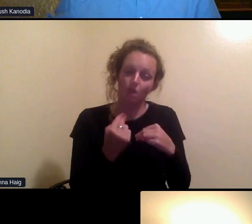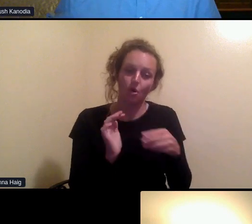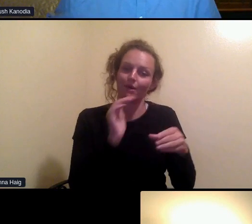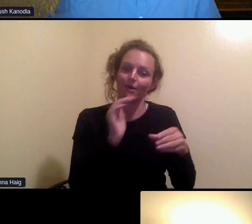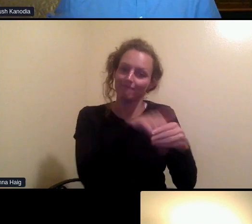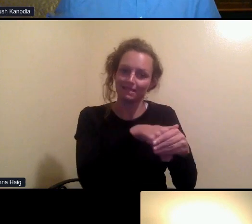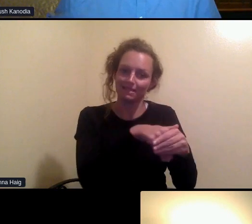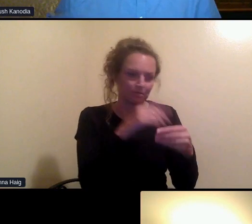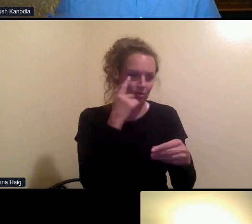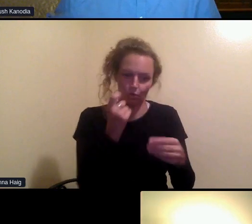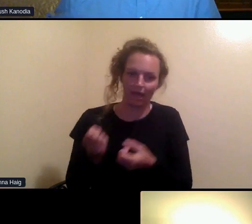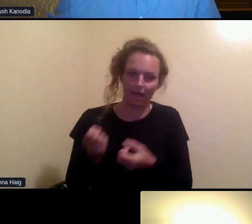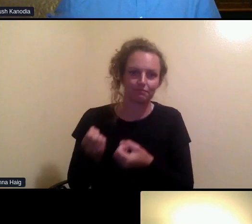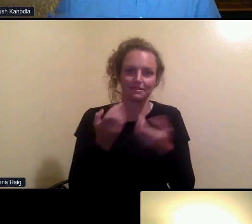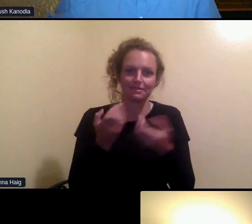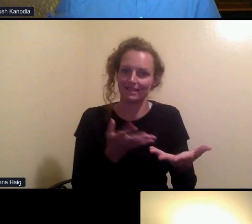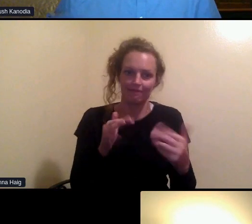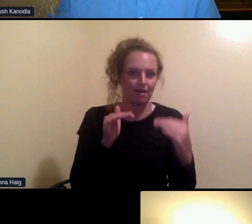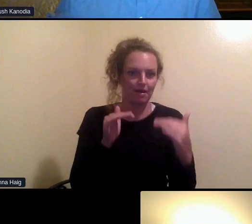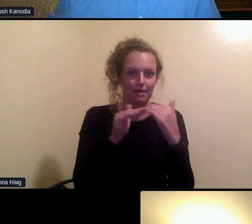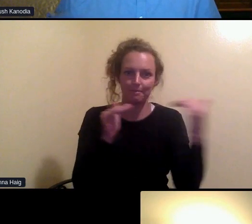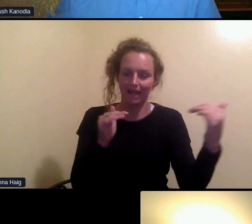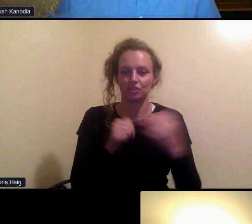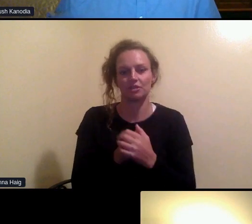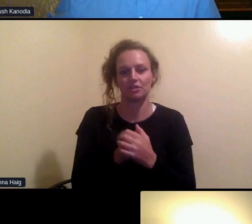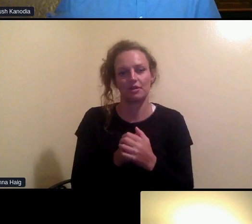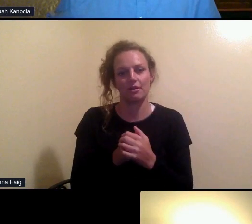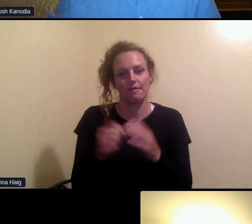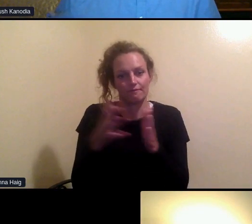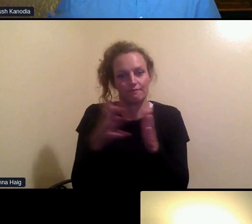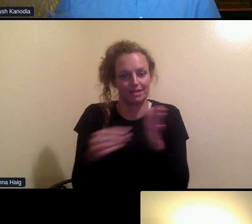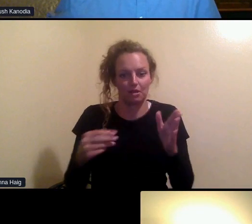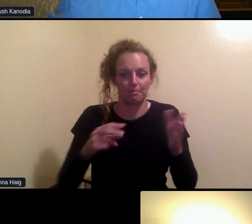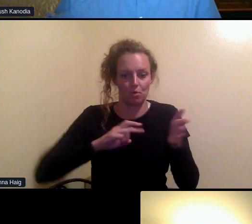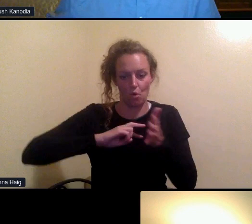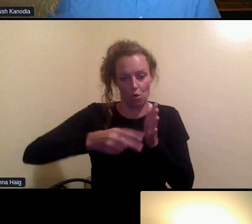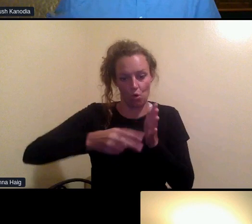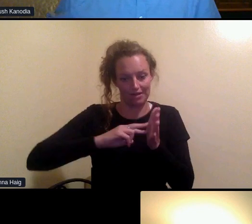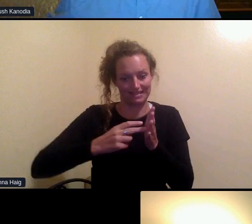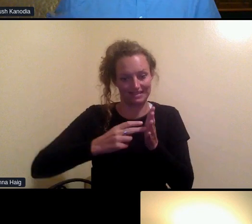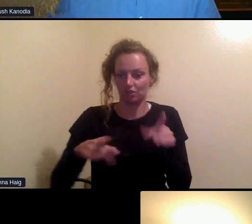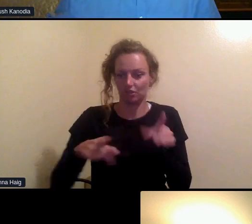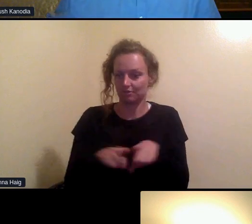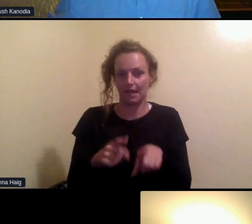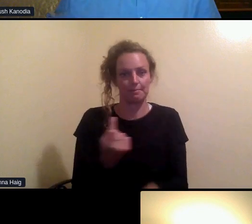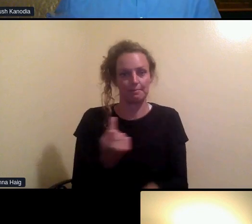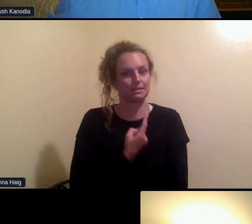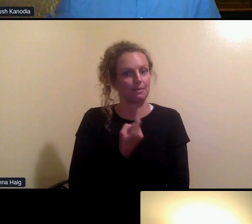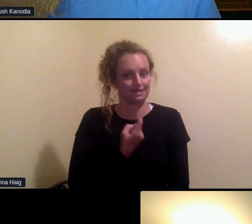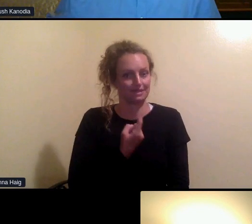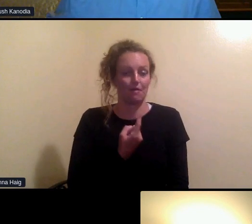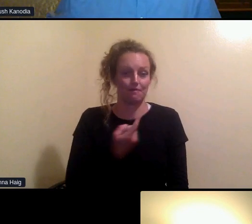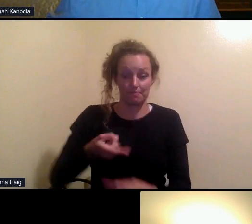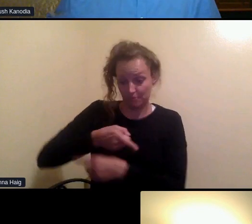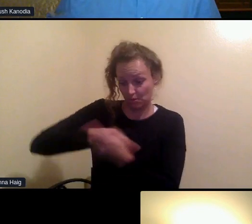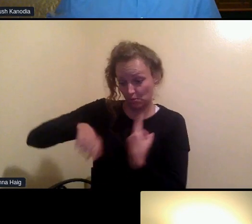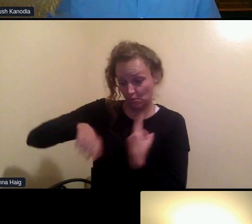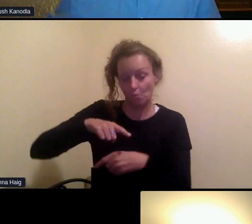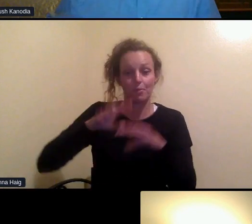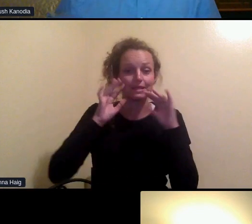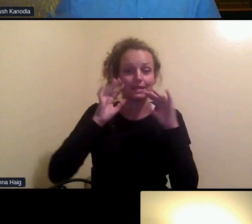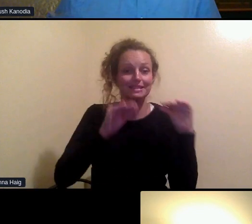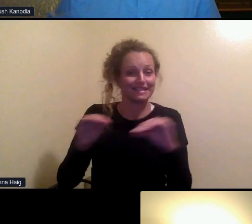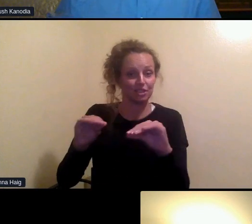by organizations like myself, because we teach how to run sustainable